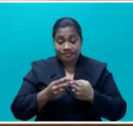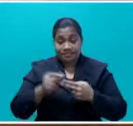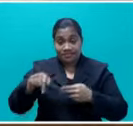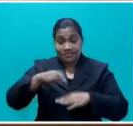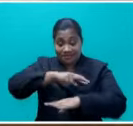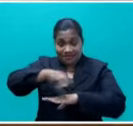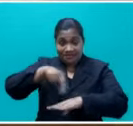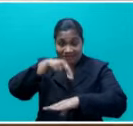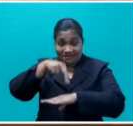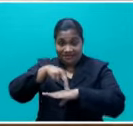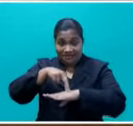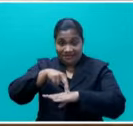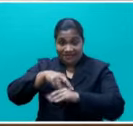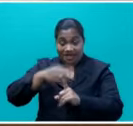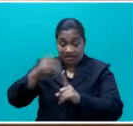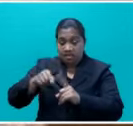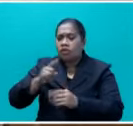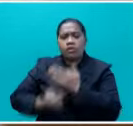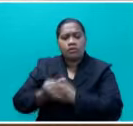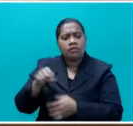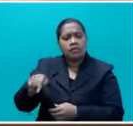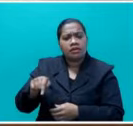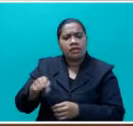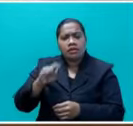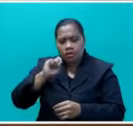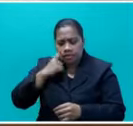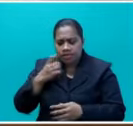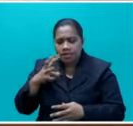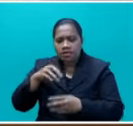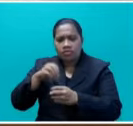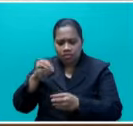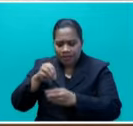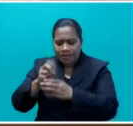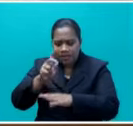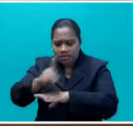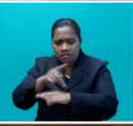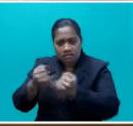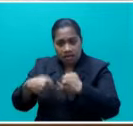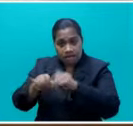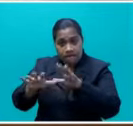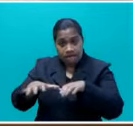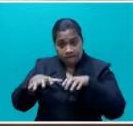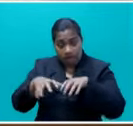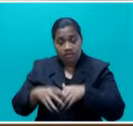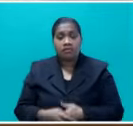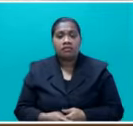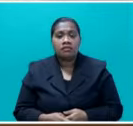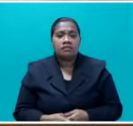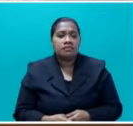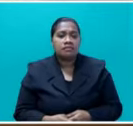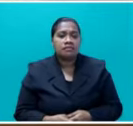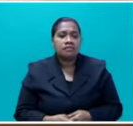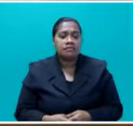of the Pacific Islands Development Forum being complementary to the Pacific Islands Forum, as it brings a unique format to the region with